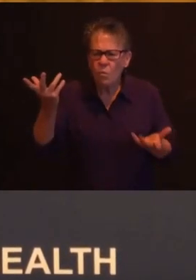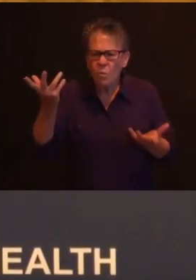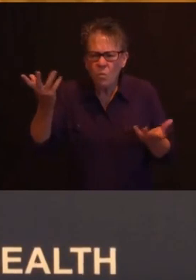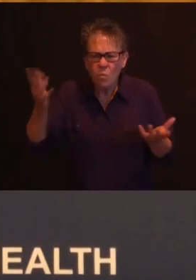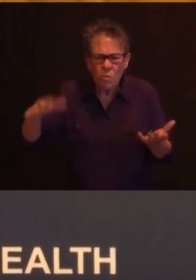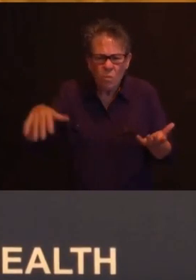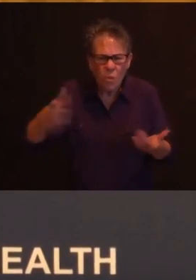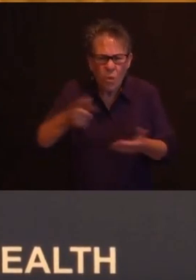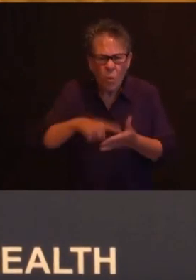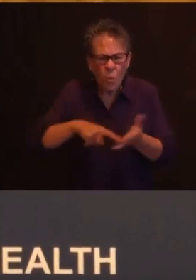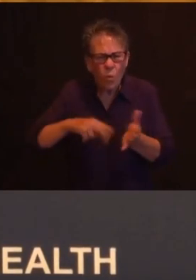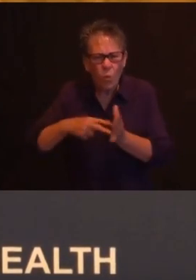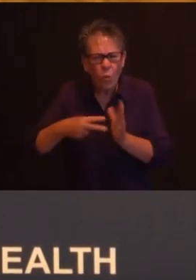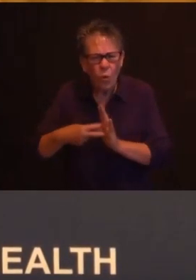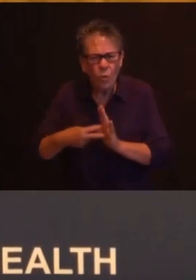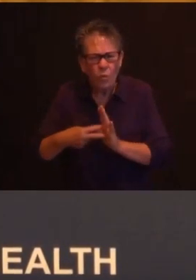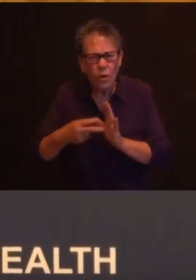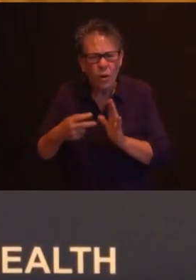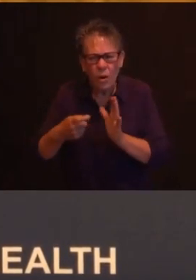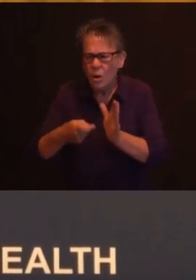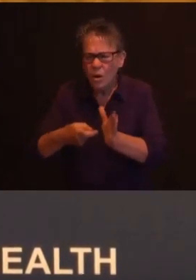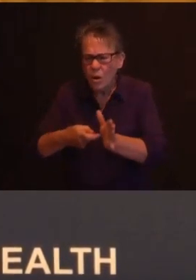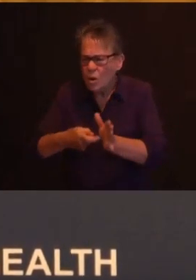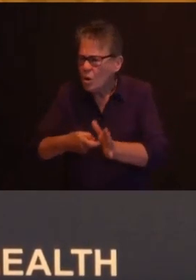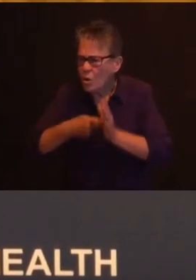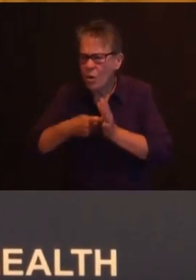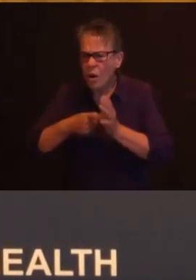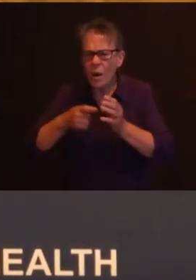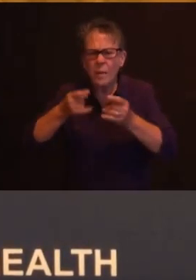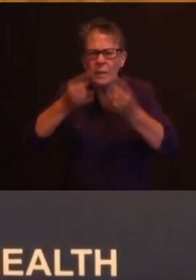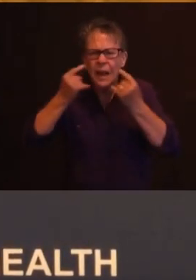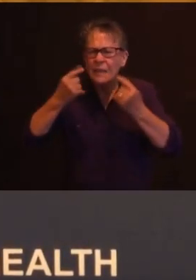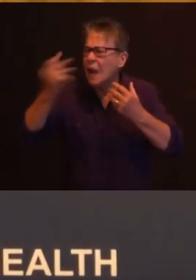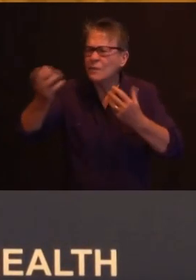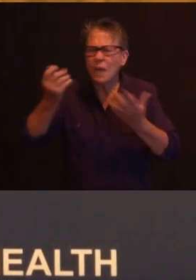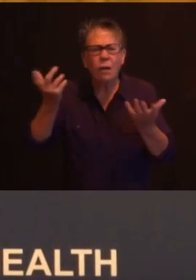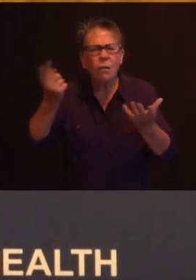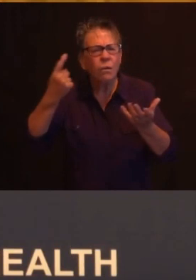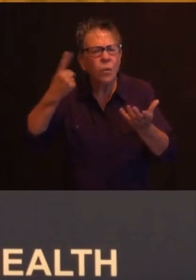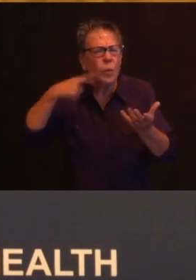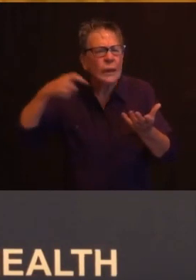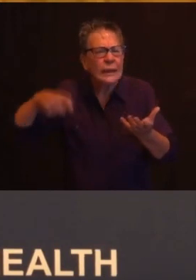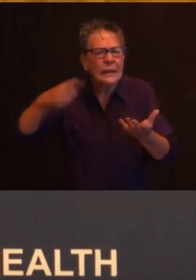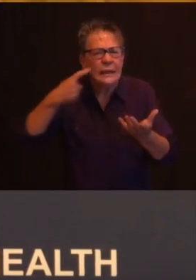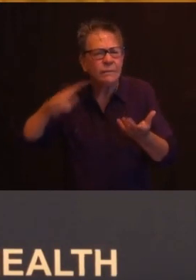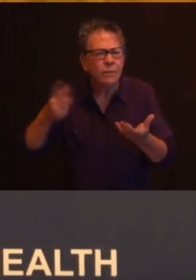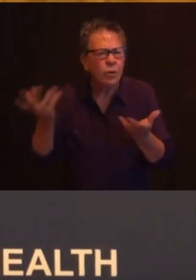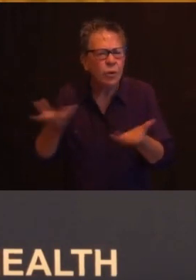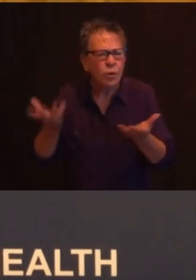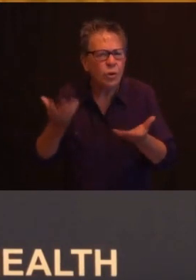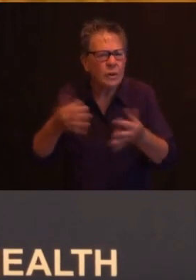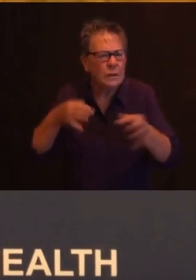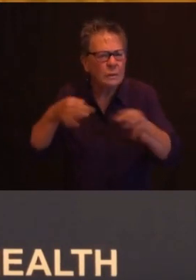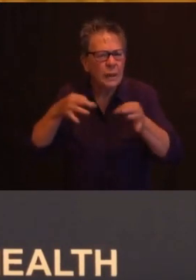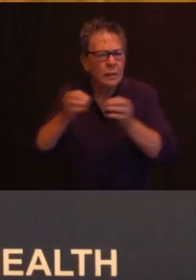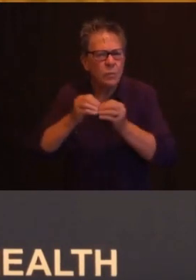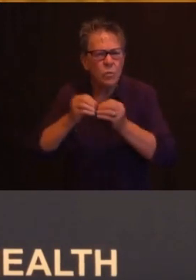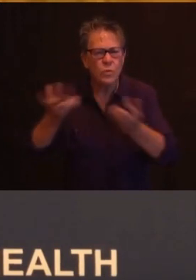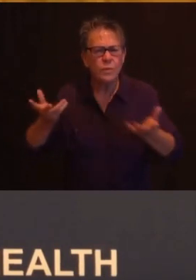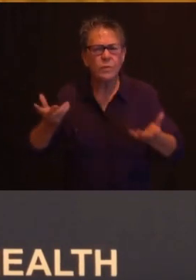You mentioned coming from other states. Are most of these new cases coming from travelers from out of states? Are we seeing rises from beaches or protests or anything